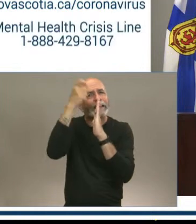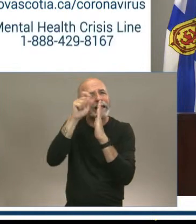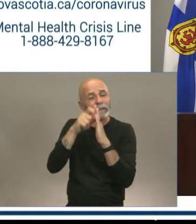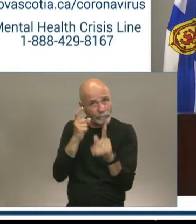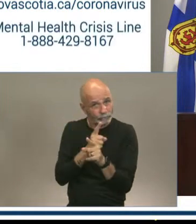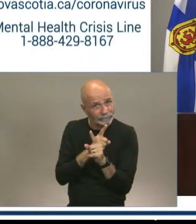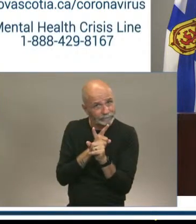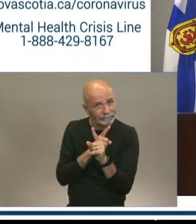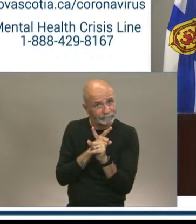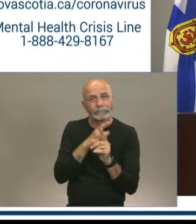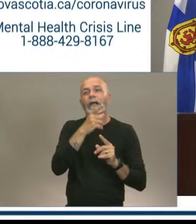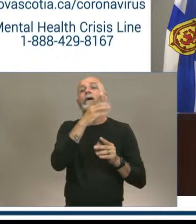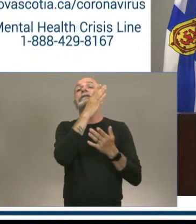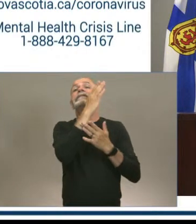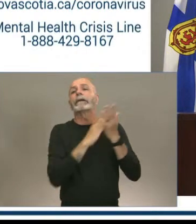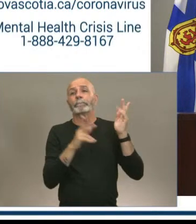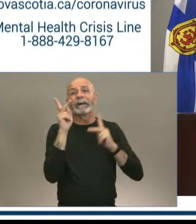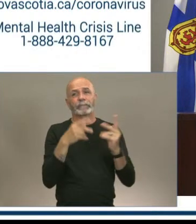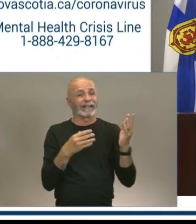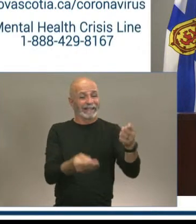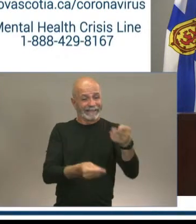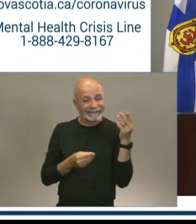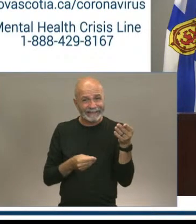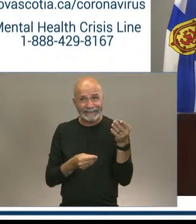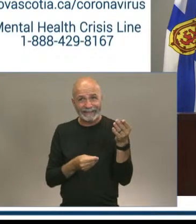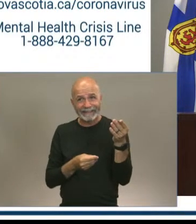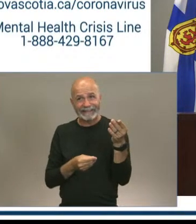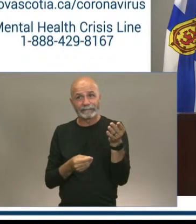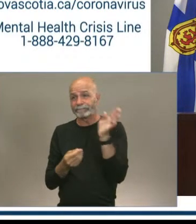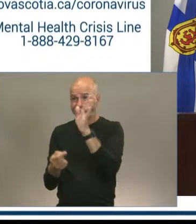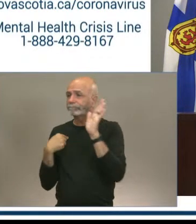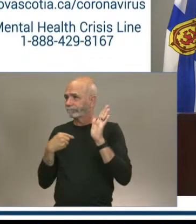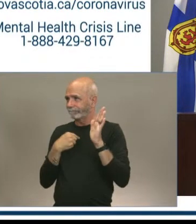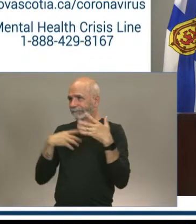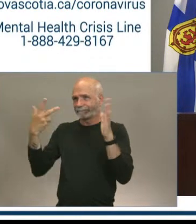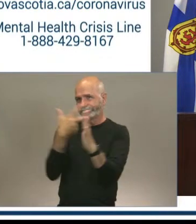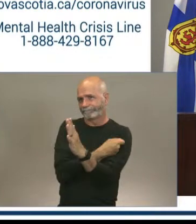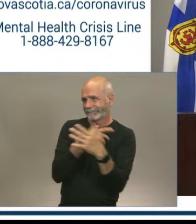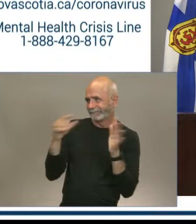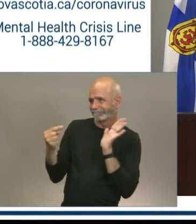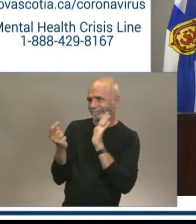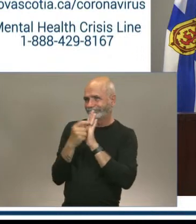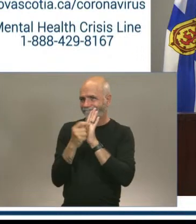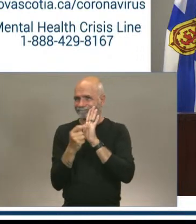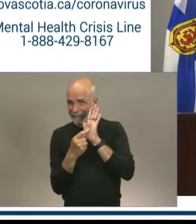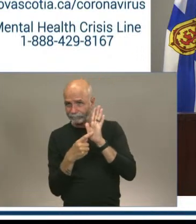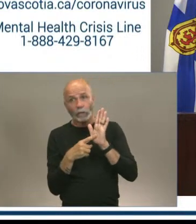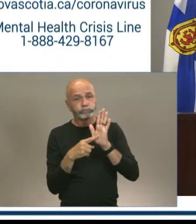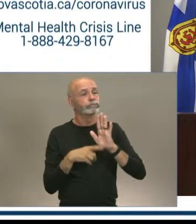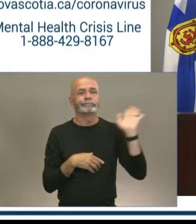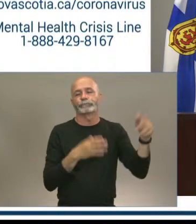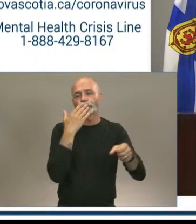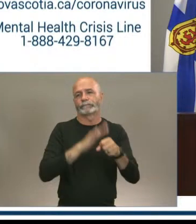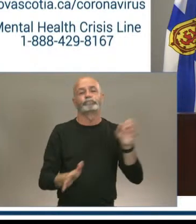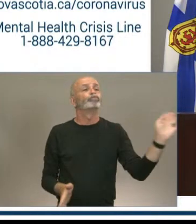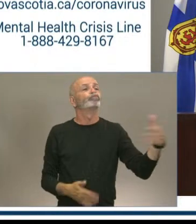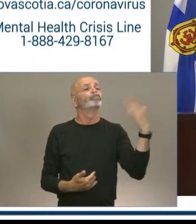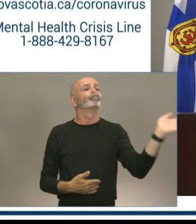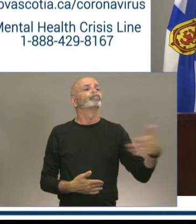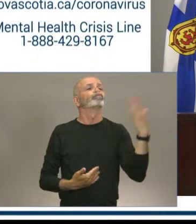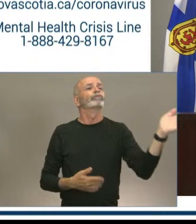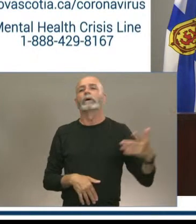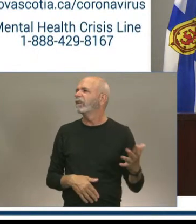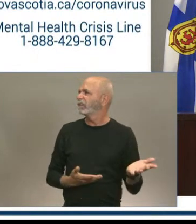being automatically approved as long as they can show their credentials at the border, their vaccination documents